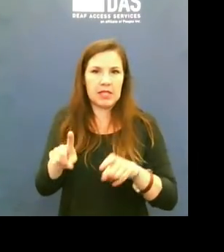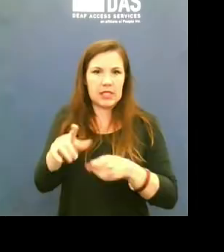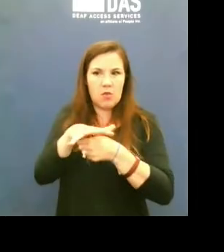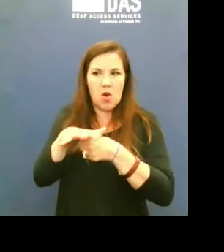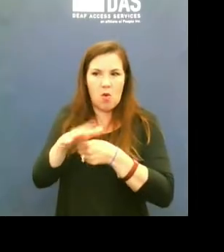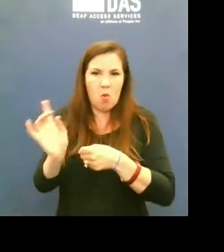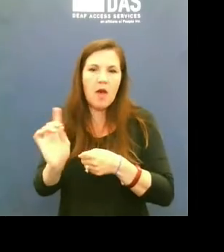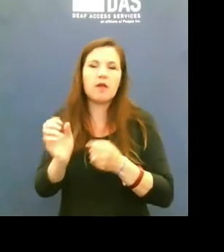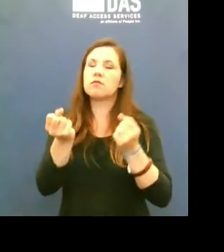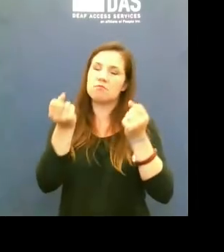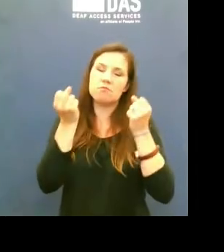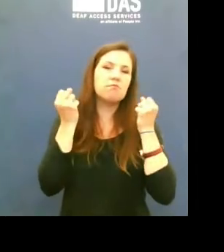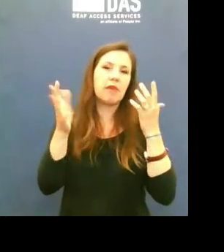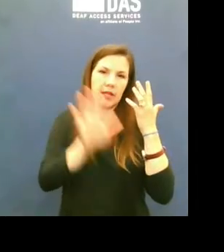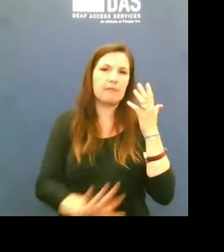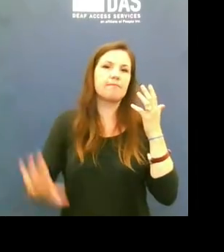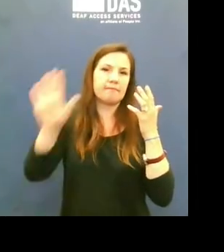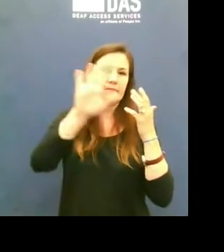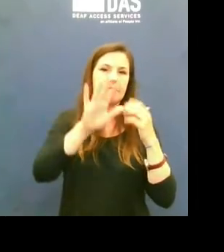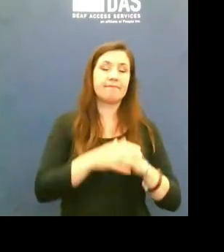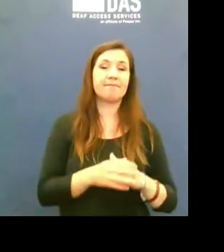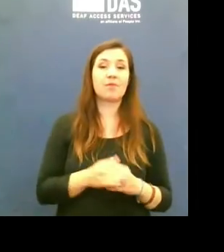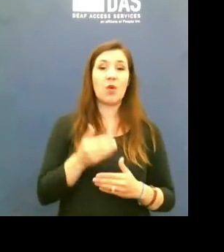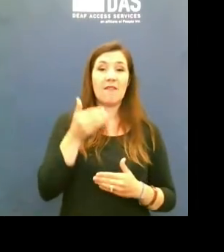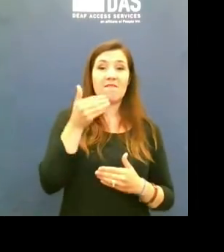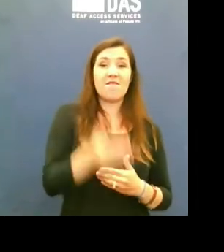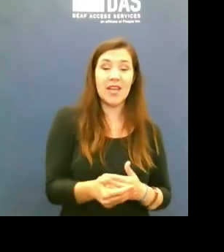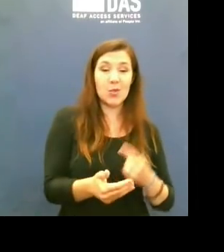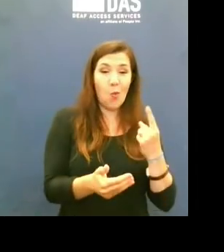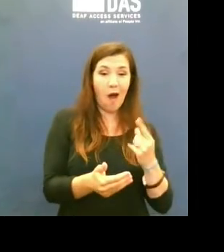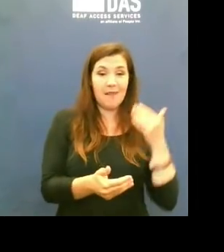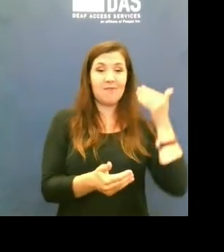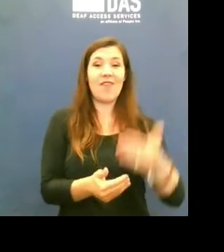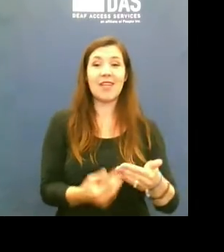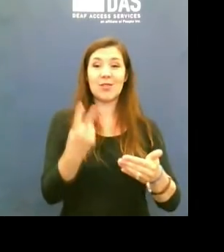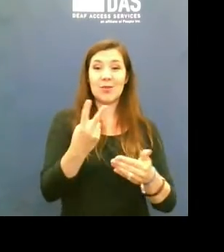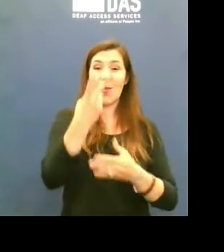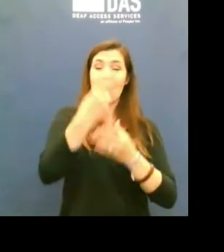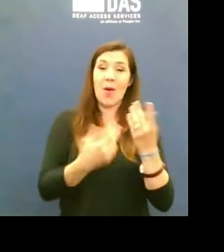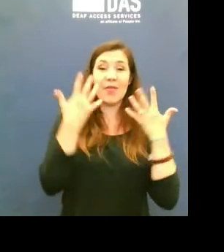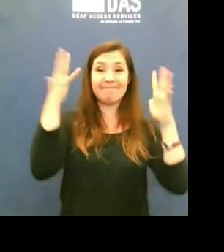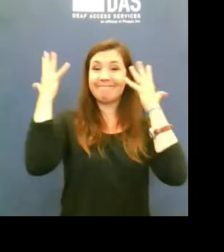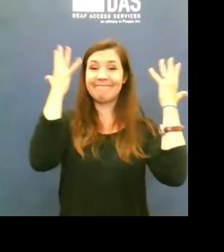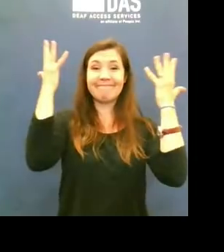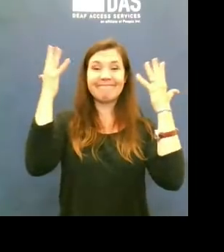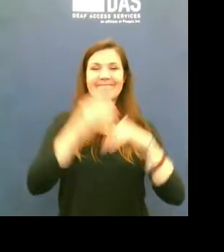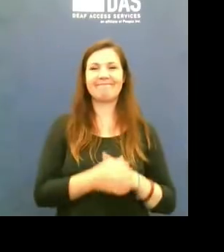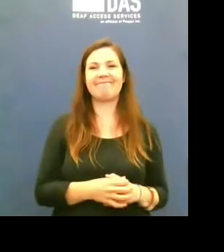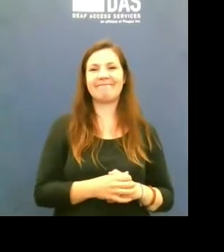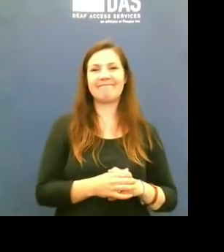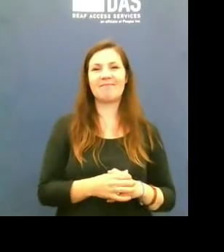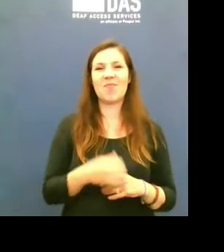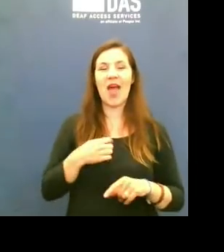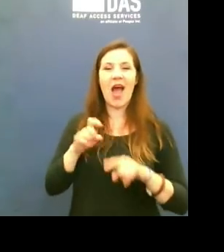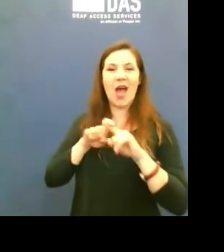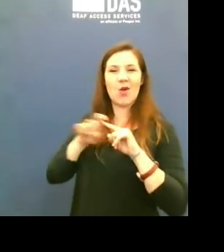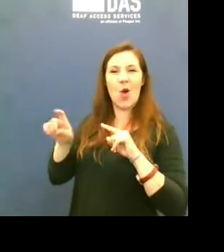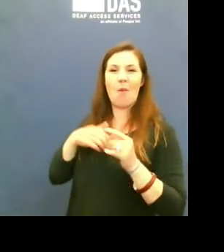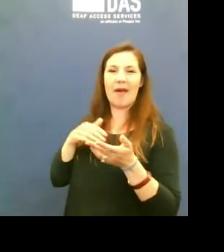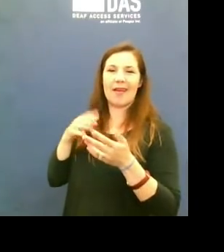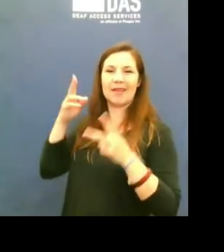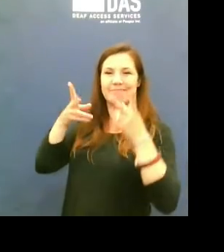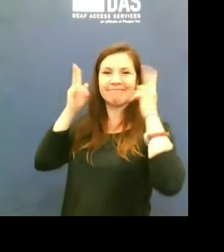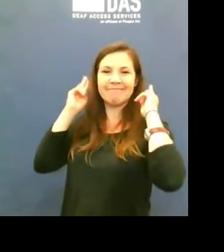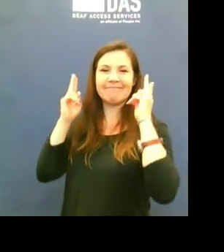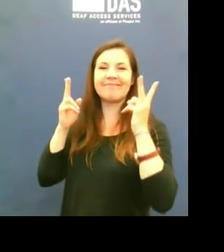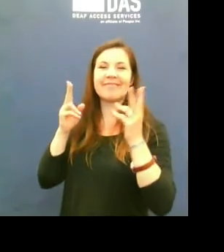them in our community. We're in phase 1 and phase 2 now. Hooray! I called my stylist to try to get